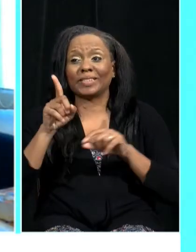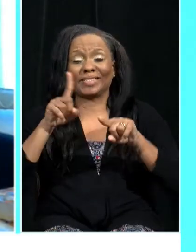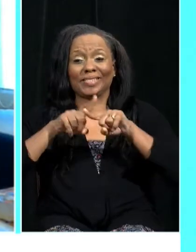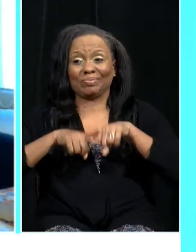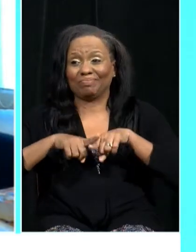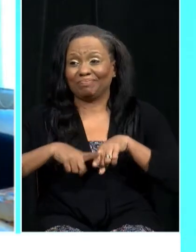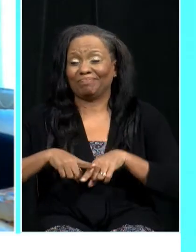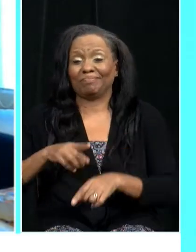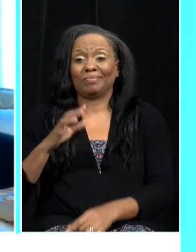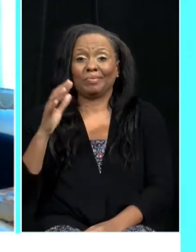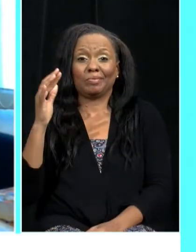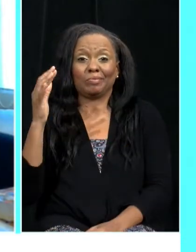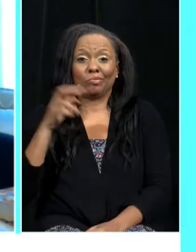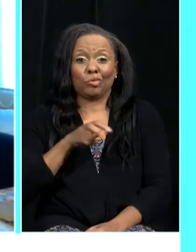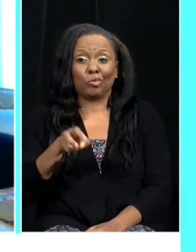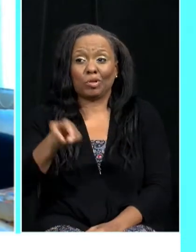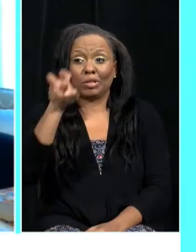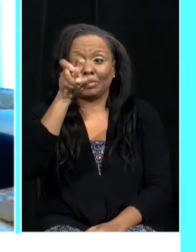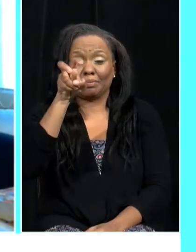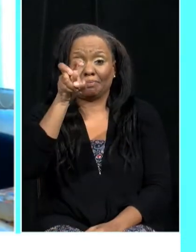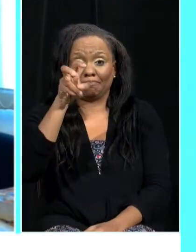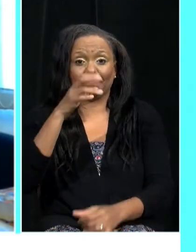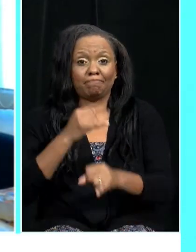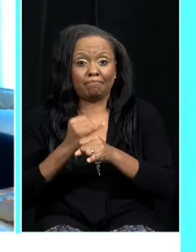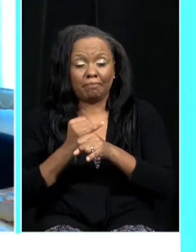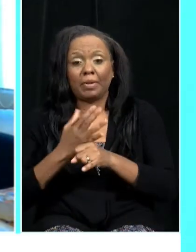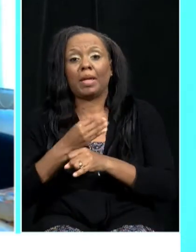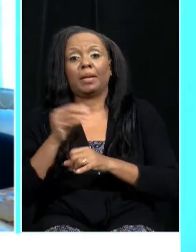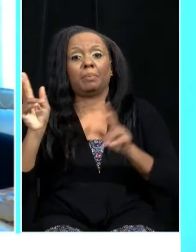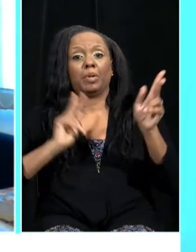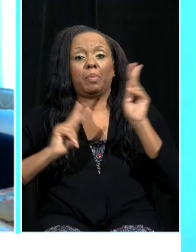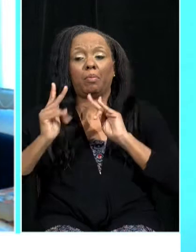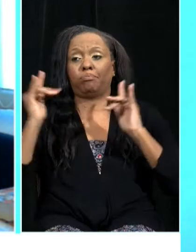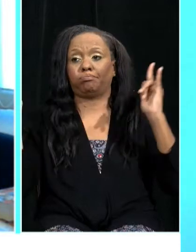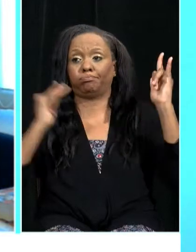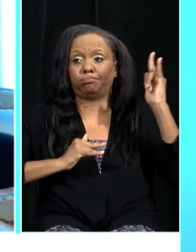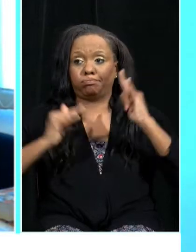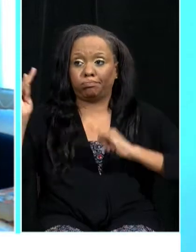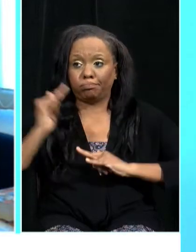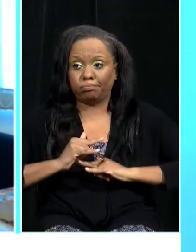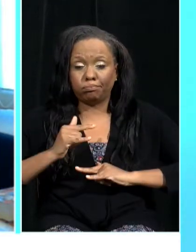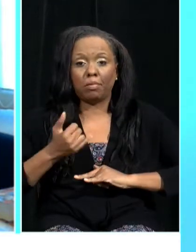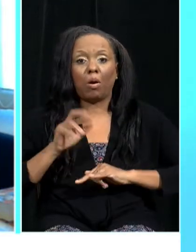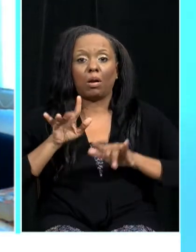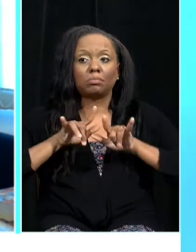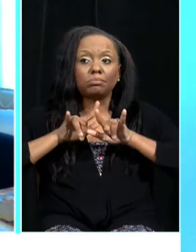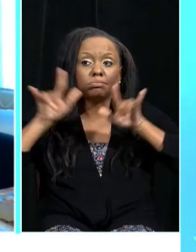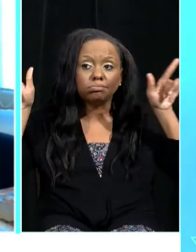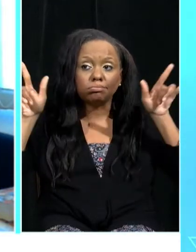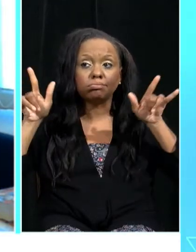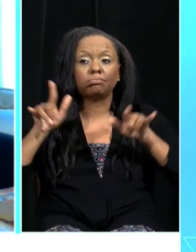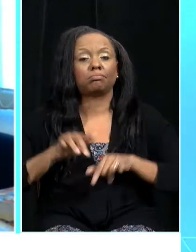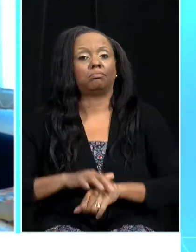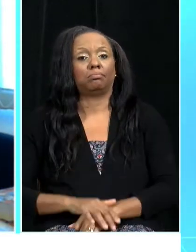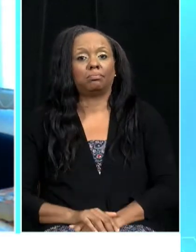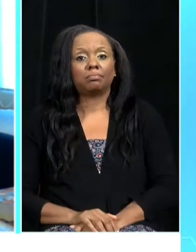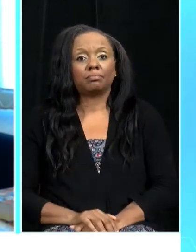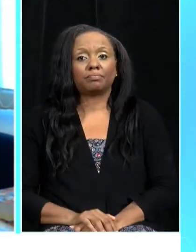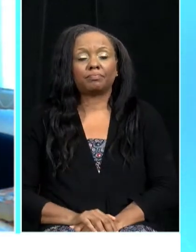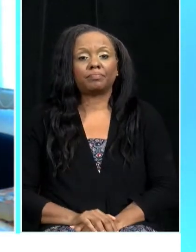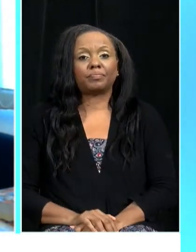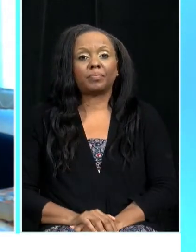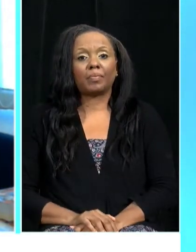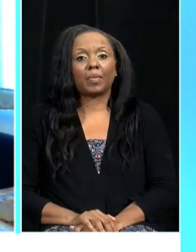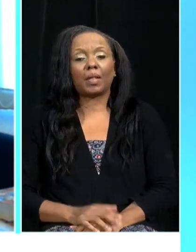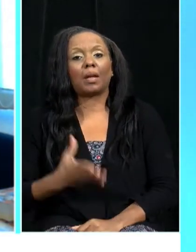tourism bit, hangs on tourist travel and the confidence that can be derived from persons whose businesses are allied